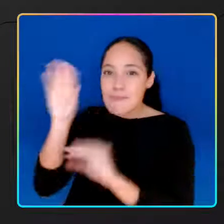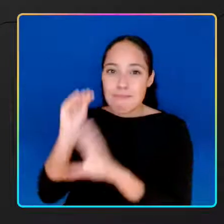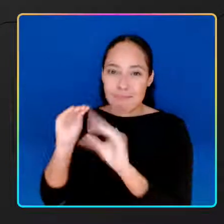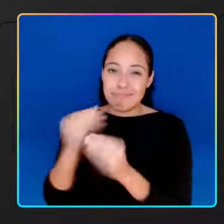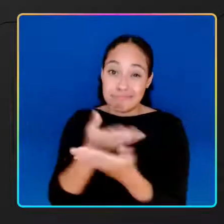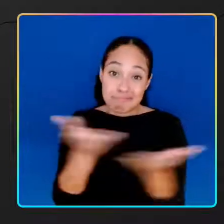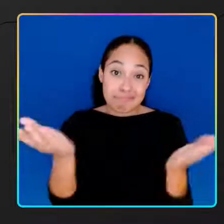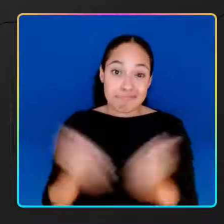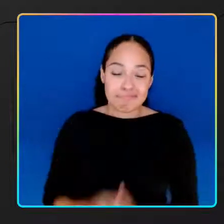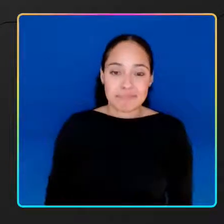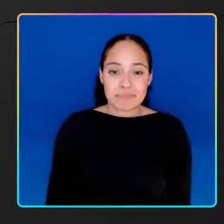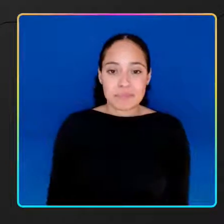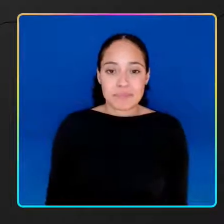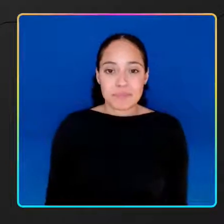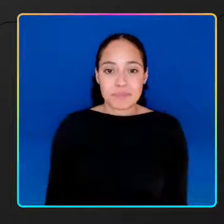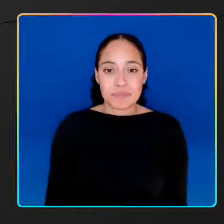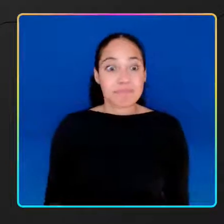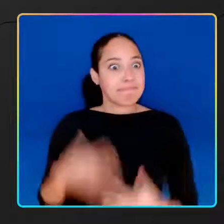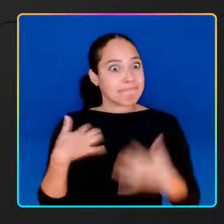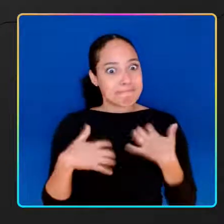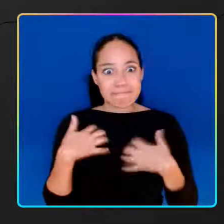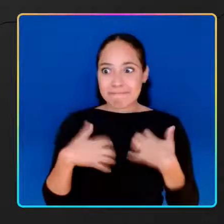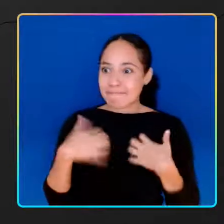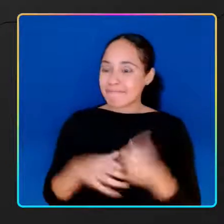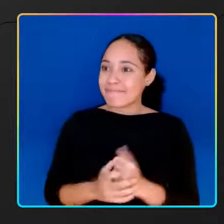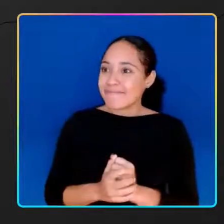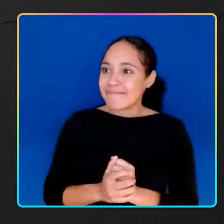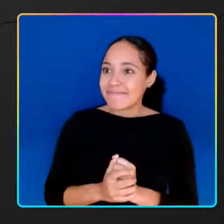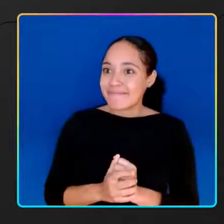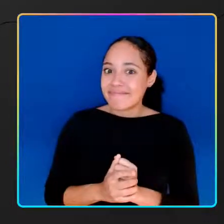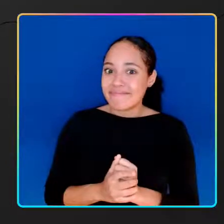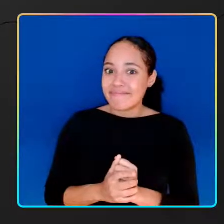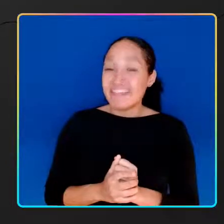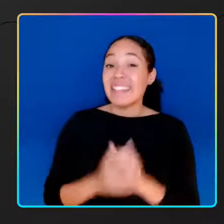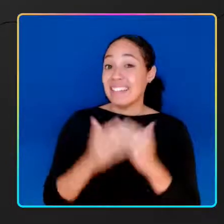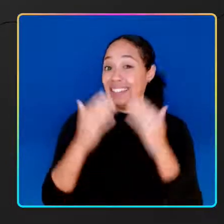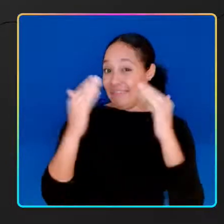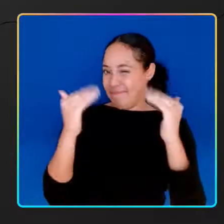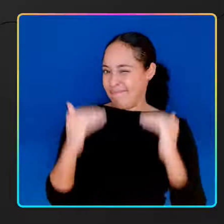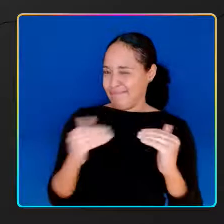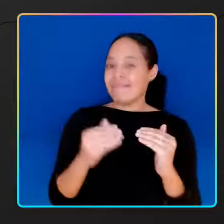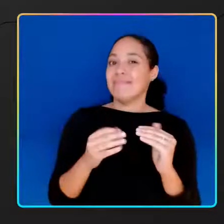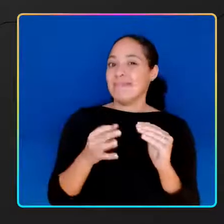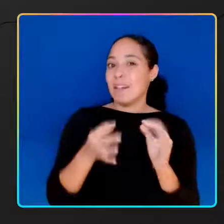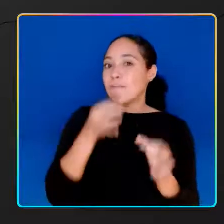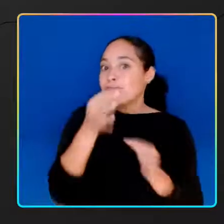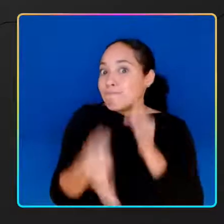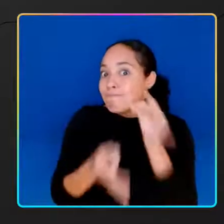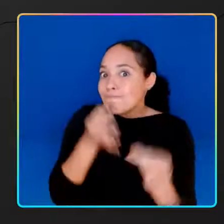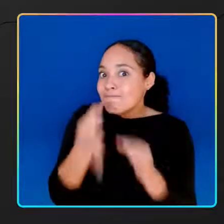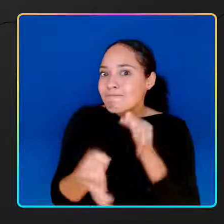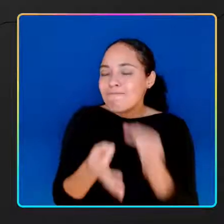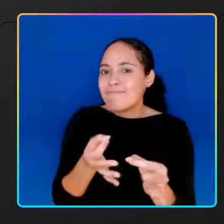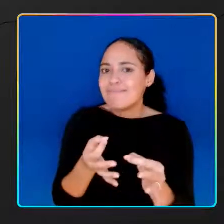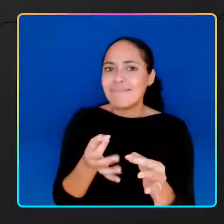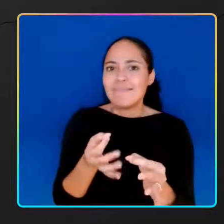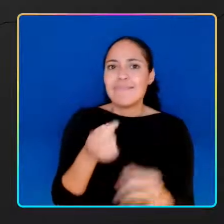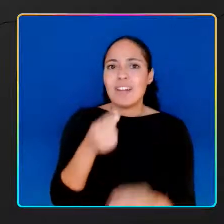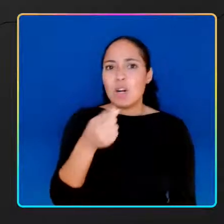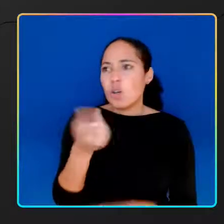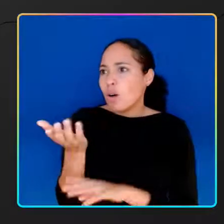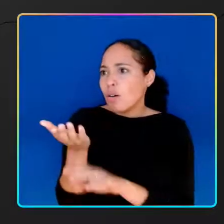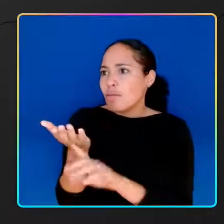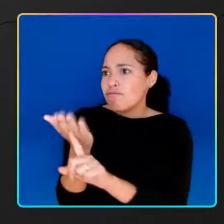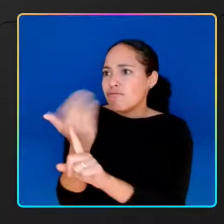dig into some of our questions, where you've come from, what you're doing now, what excites you. You've talked about